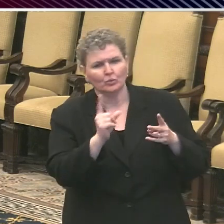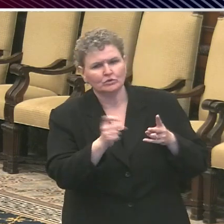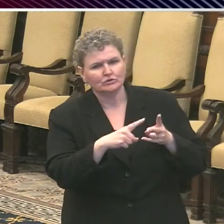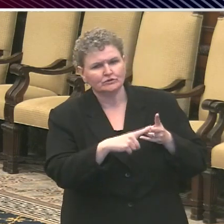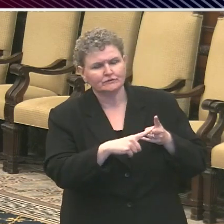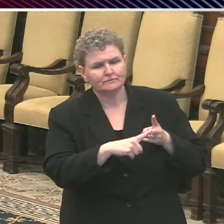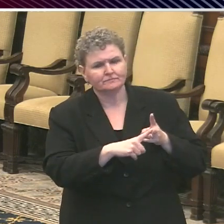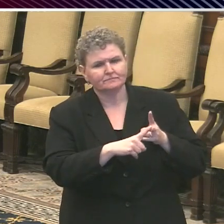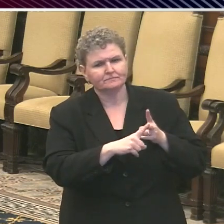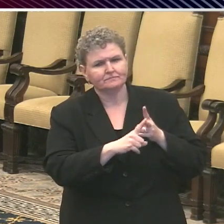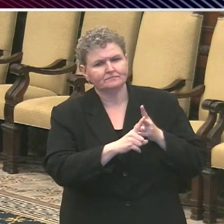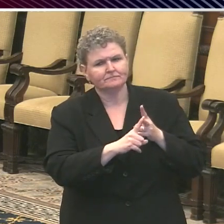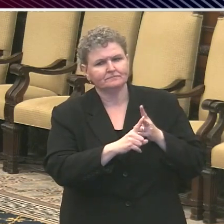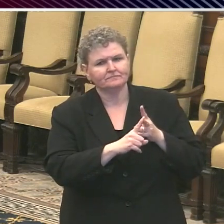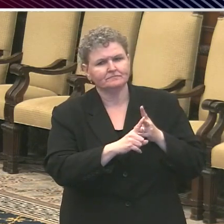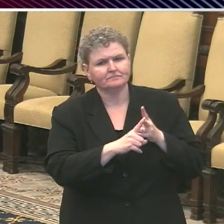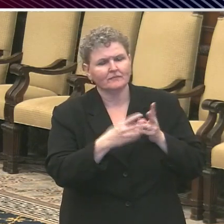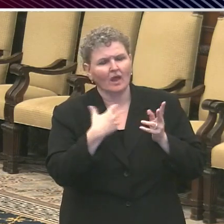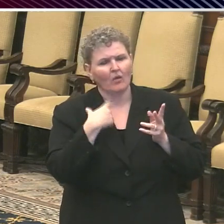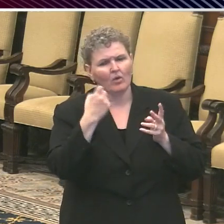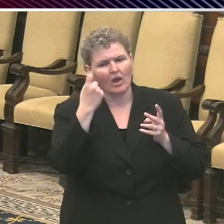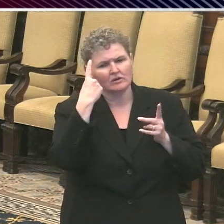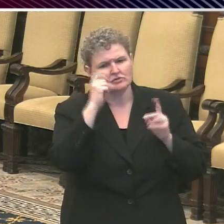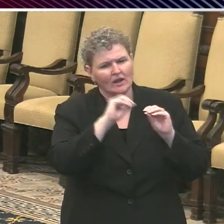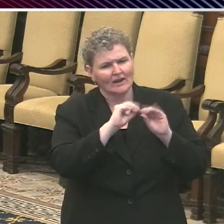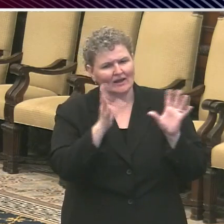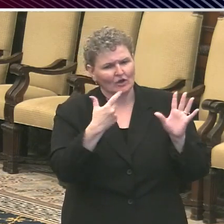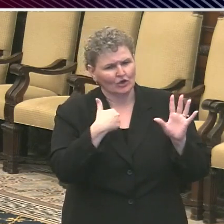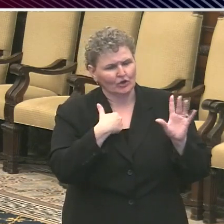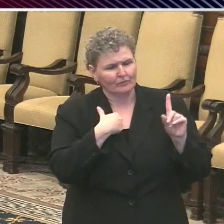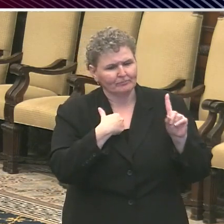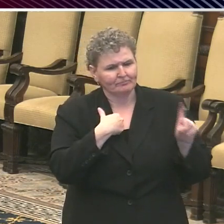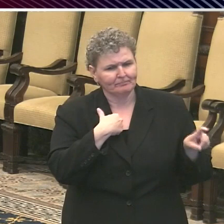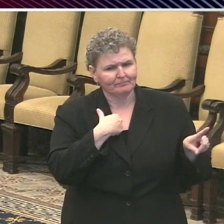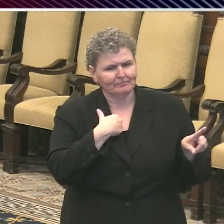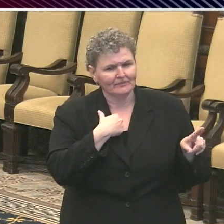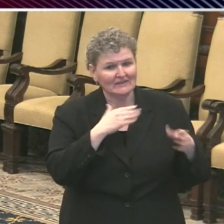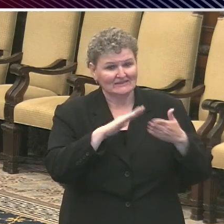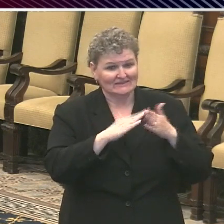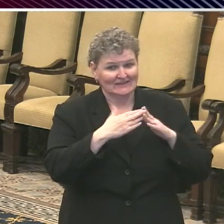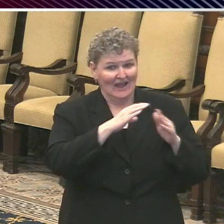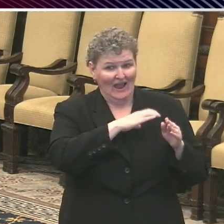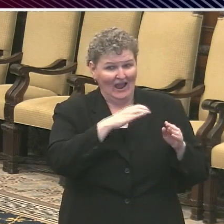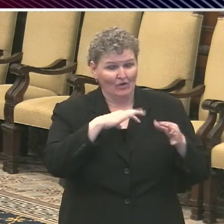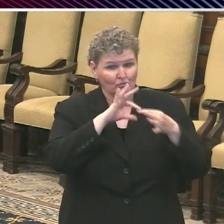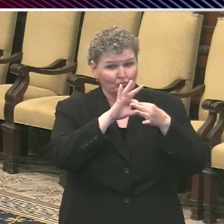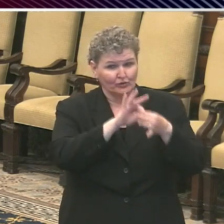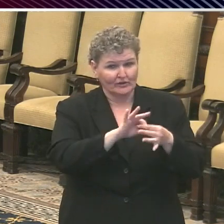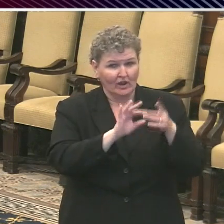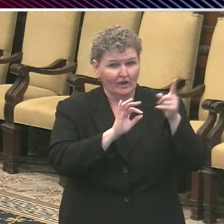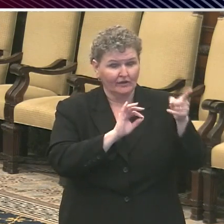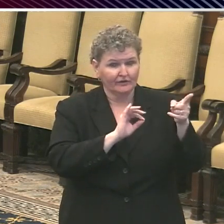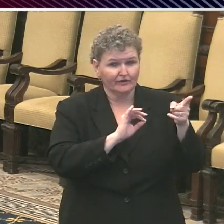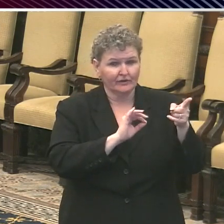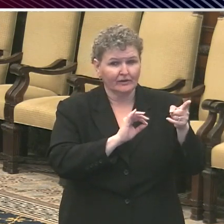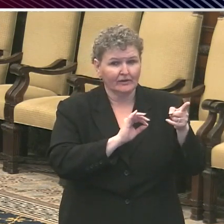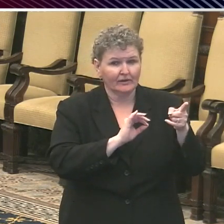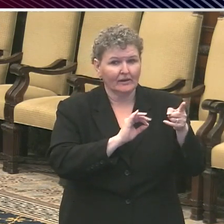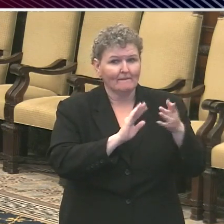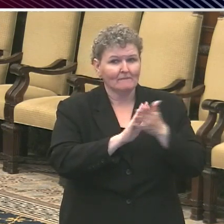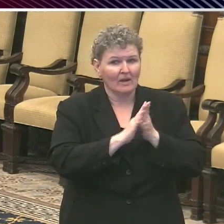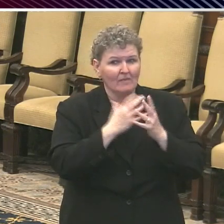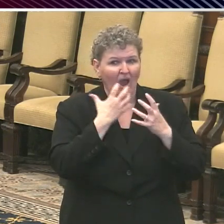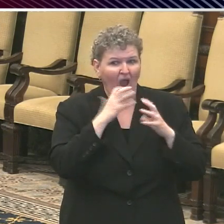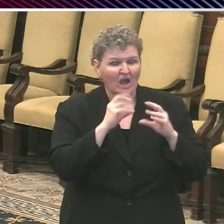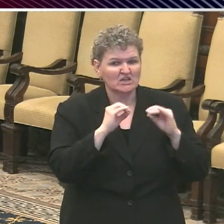We just really want to understand the discussion that came out of City Council, which you guys saw got very, very heated. So just